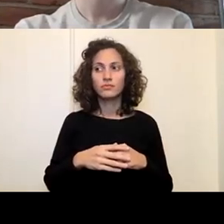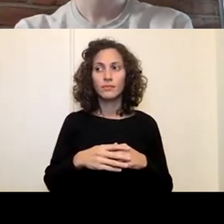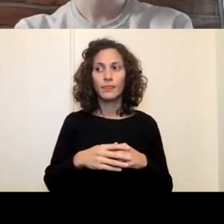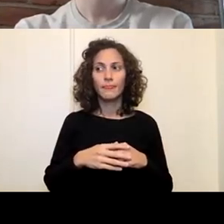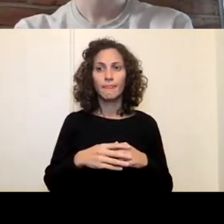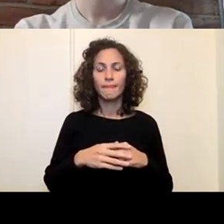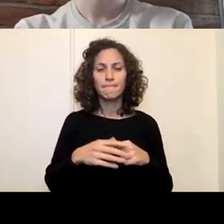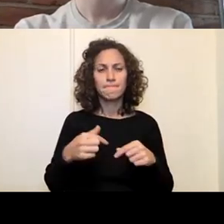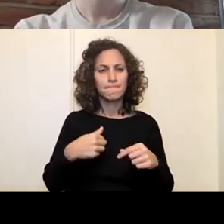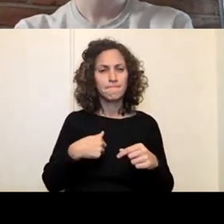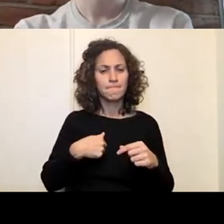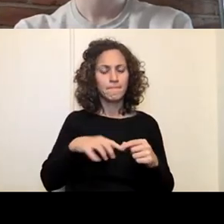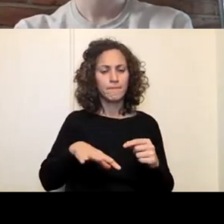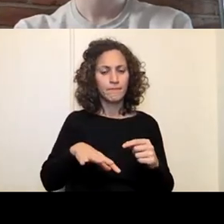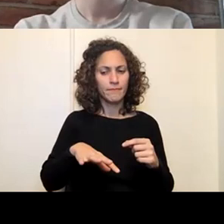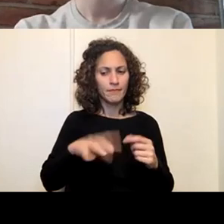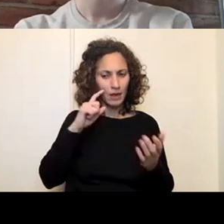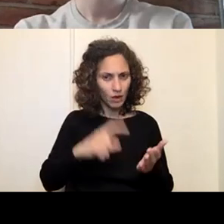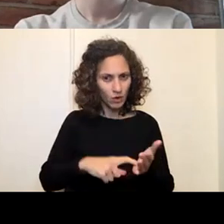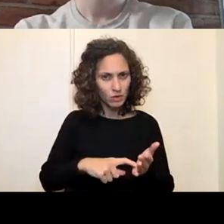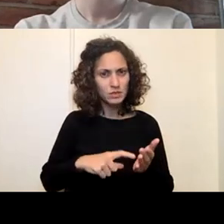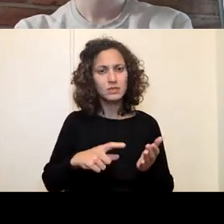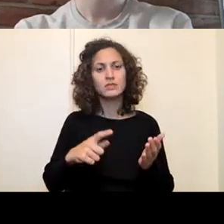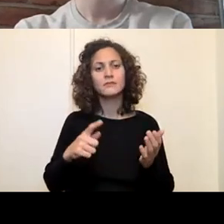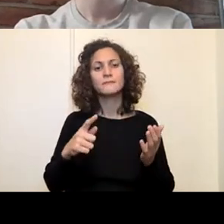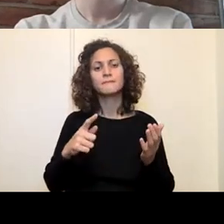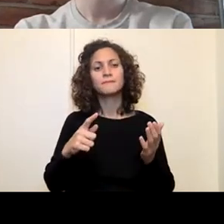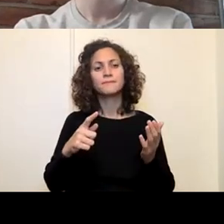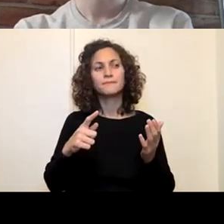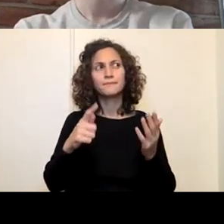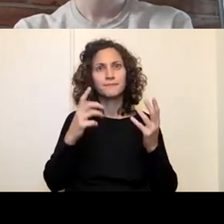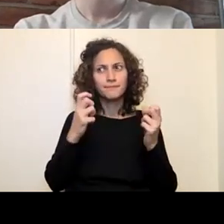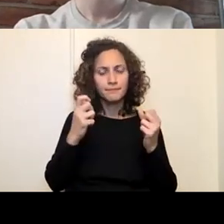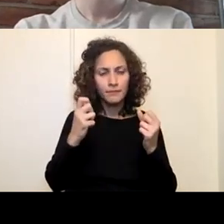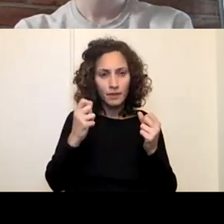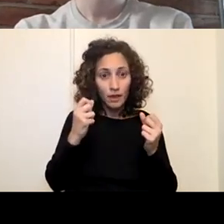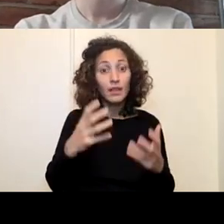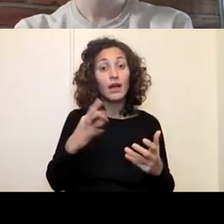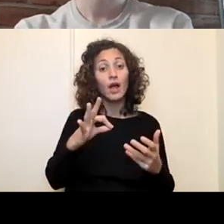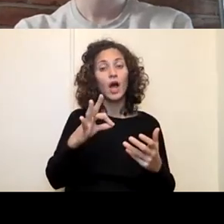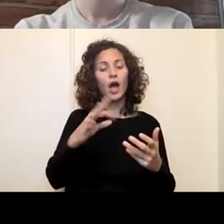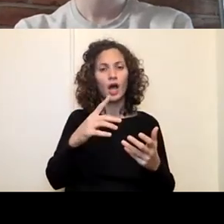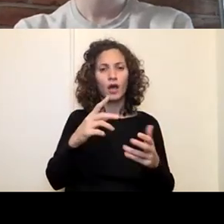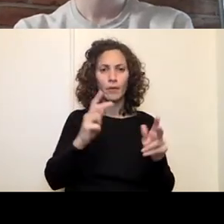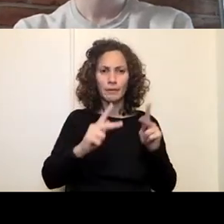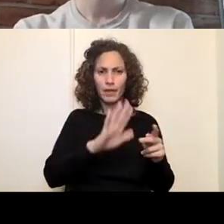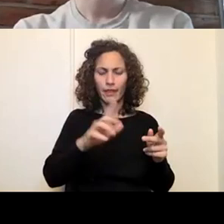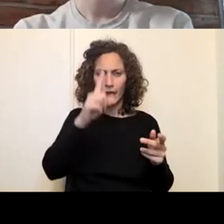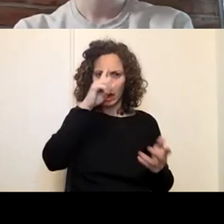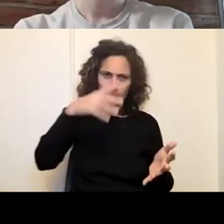I found that a lot of some of the ingrained like ableist ideas towards bodies